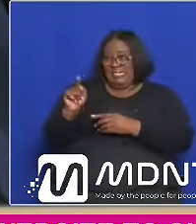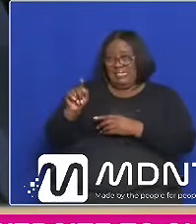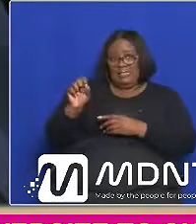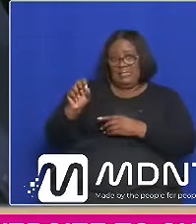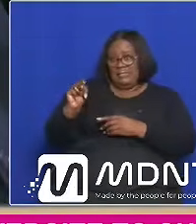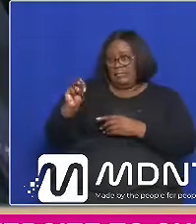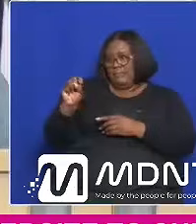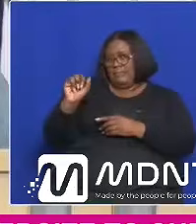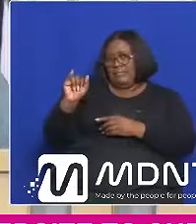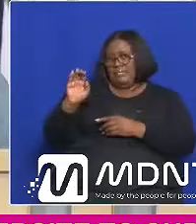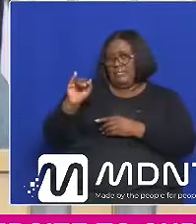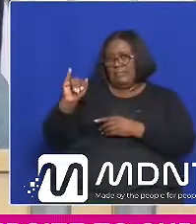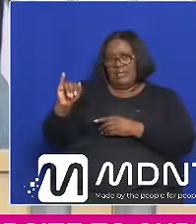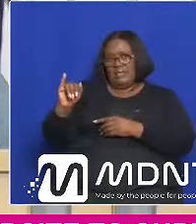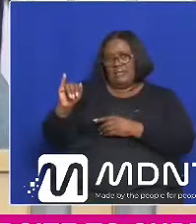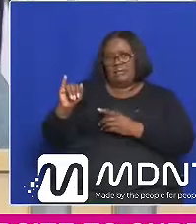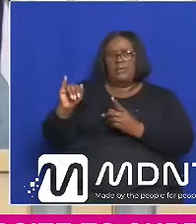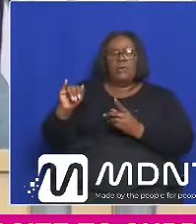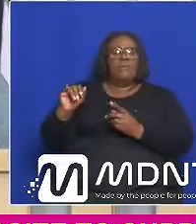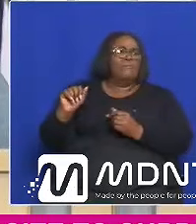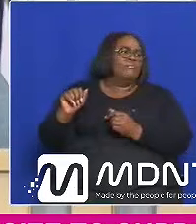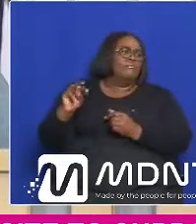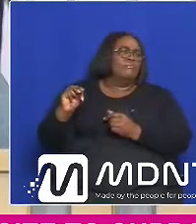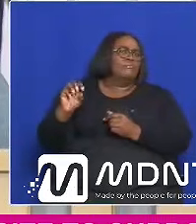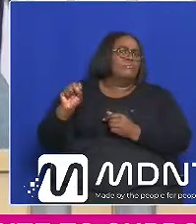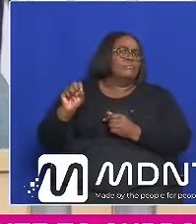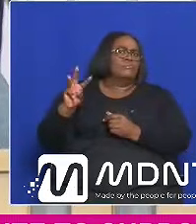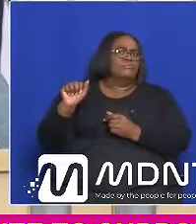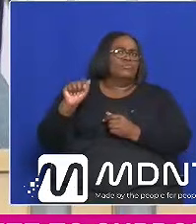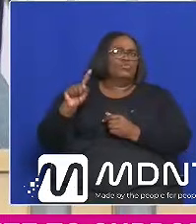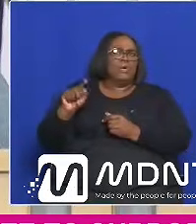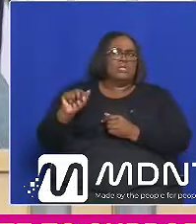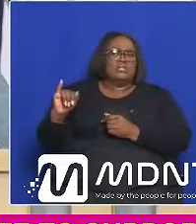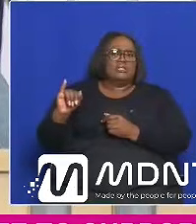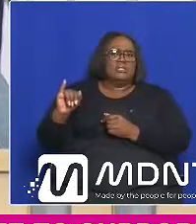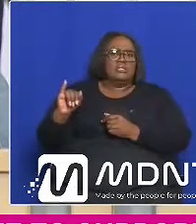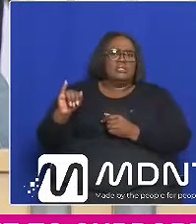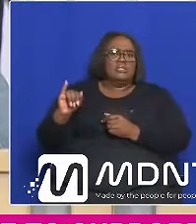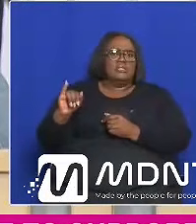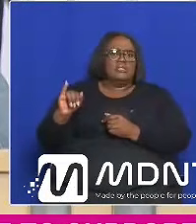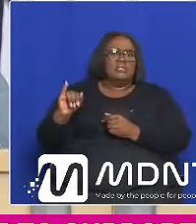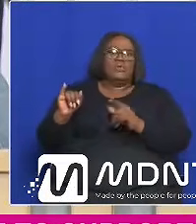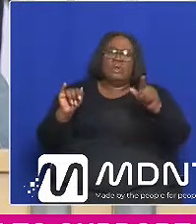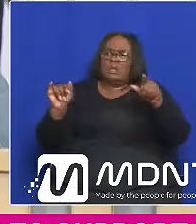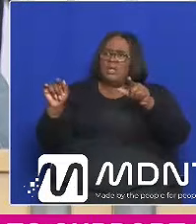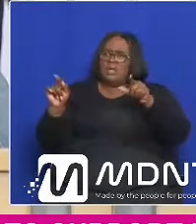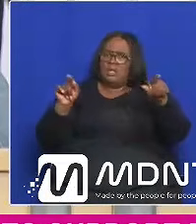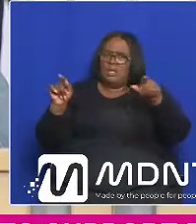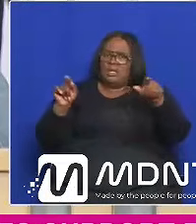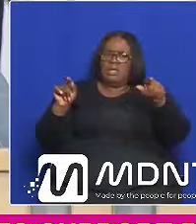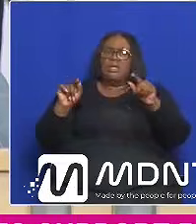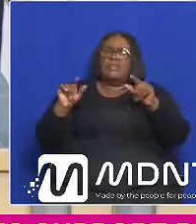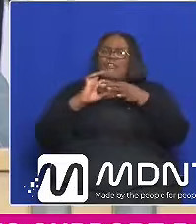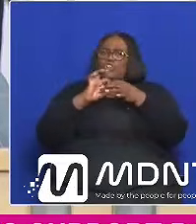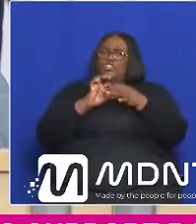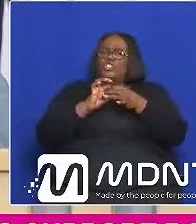Mr. Mswazi, was not an accurate reflection of your relationship, insofar as you said all it